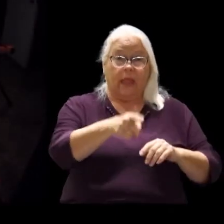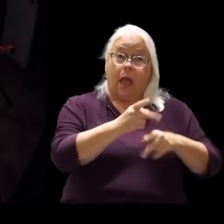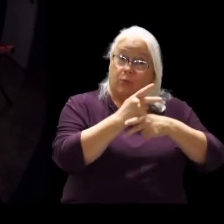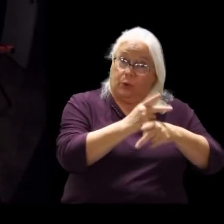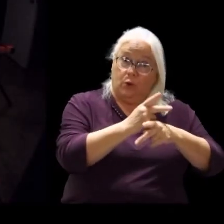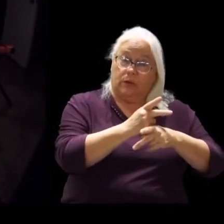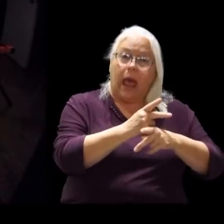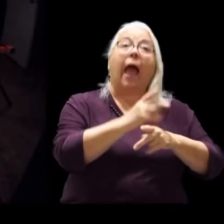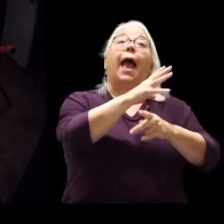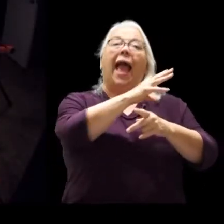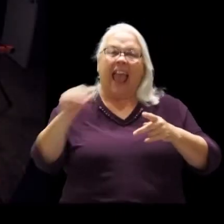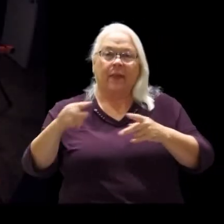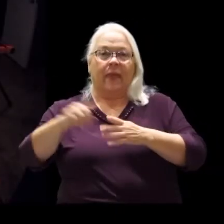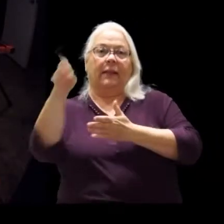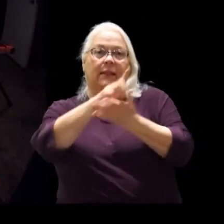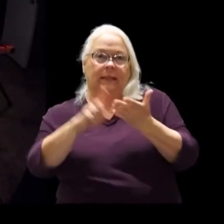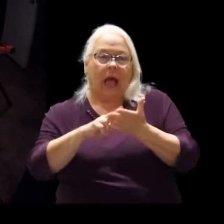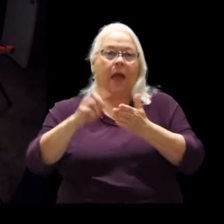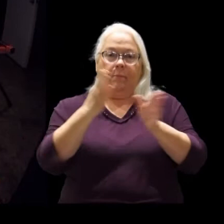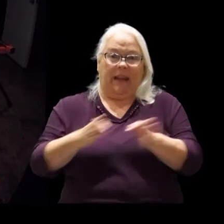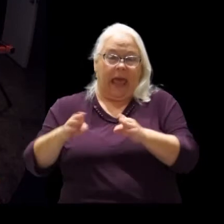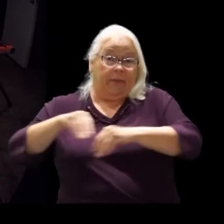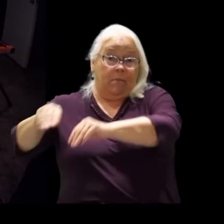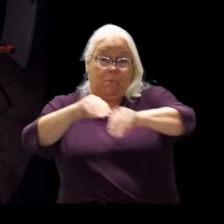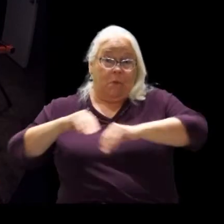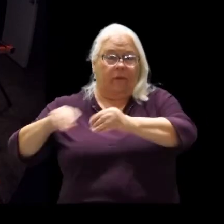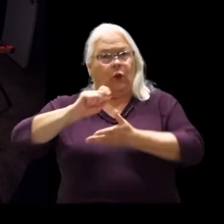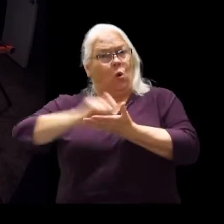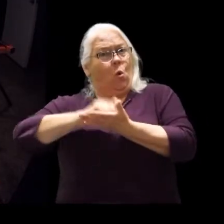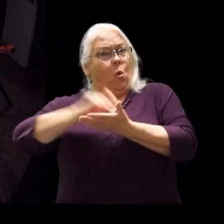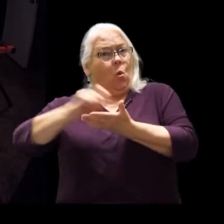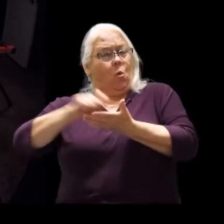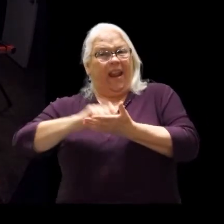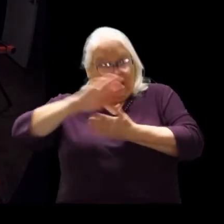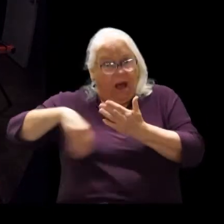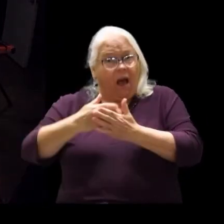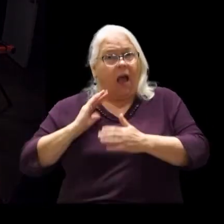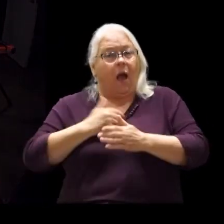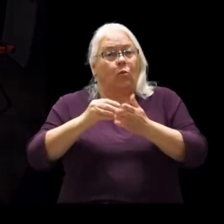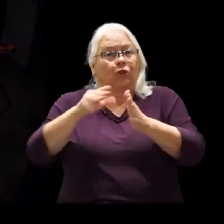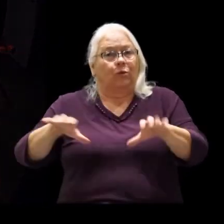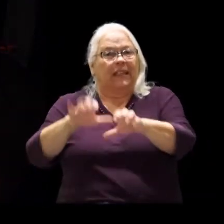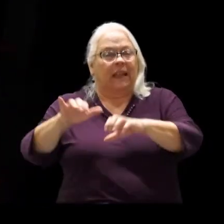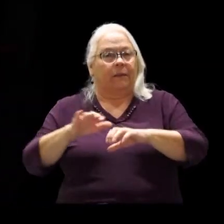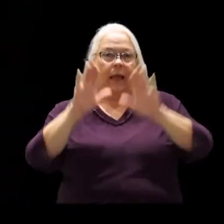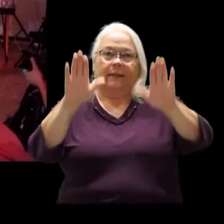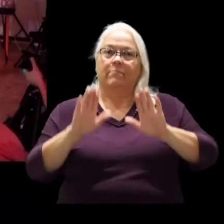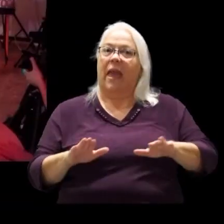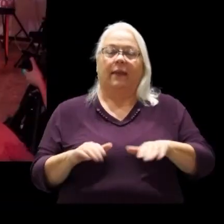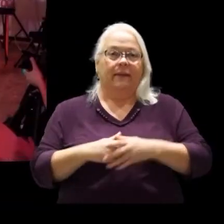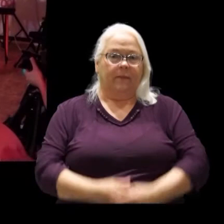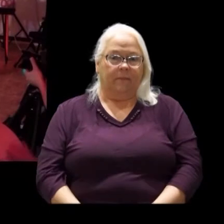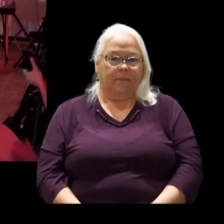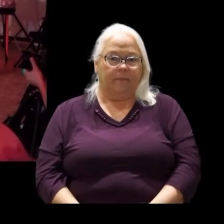Hart. They were not only produced, but actually designed, choreographed, written, and produced by our students, which is quite amazing.